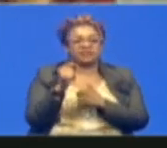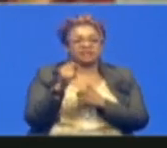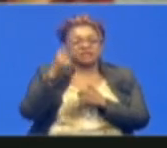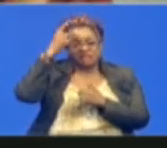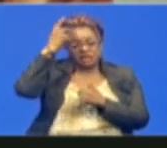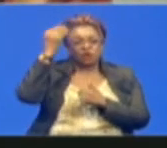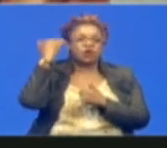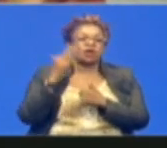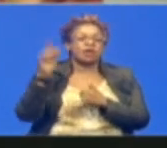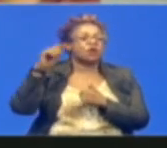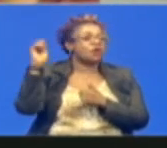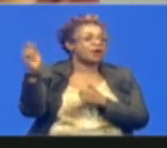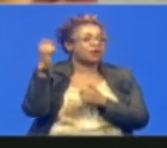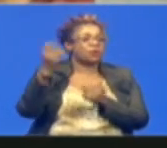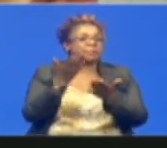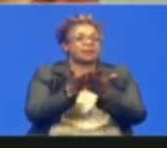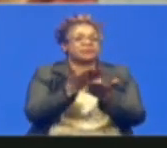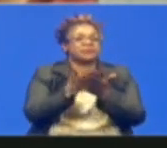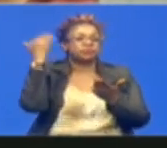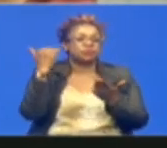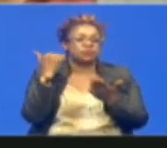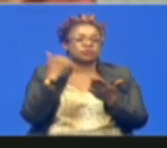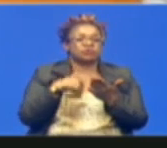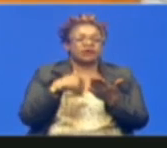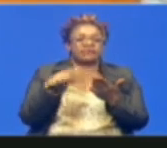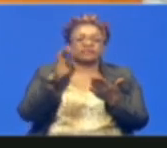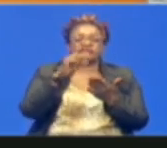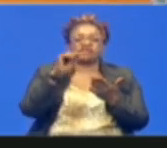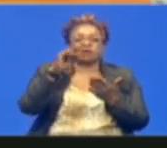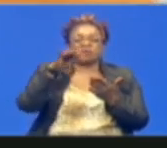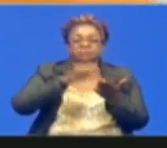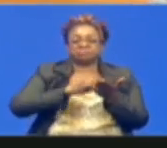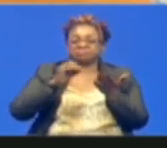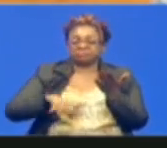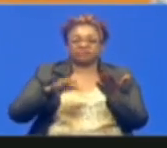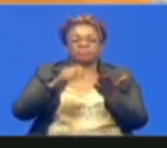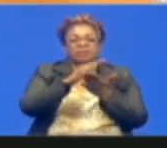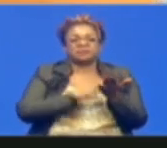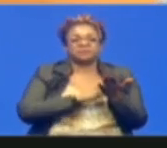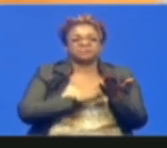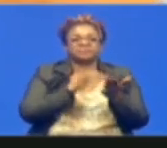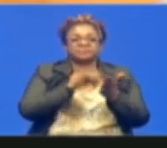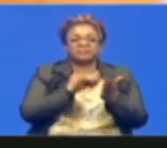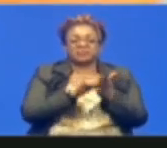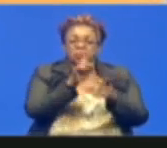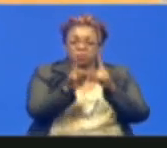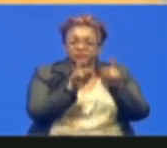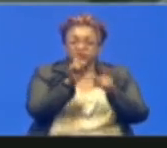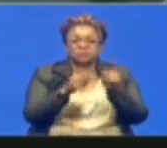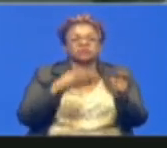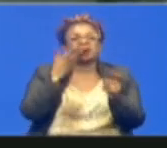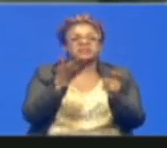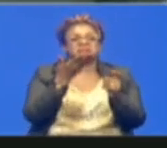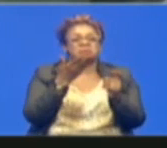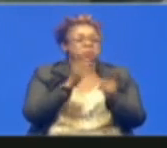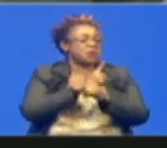lawyer, James Orengo, had applied to the court to have Edward Gishanga dropped from the list of witnesses on grounds that the questions he was to answer were